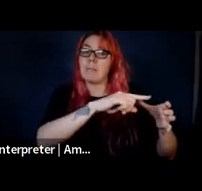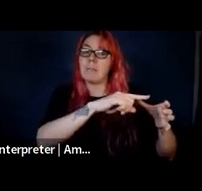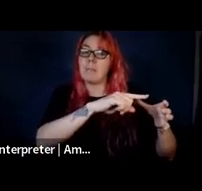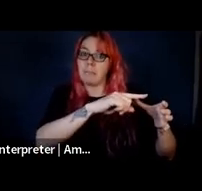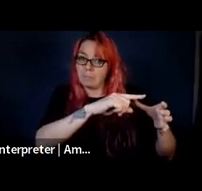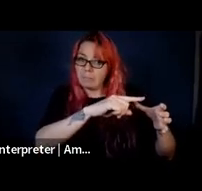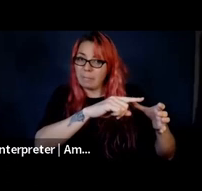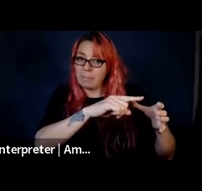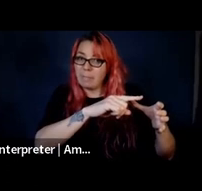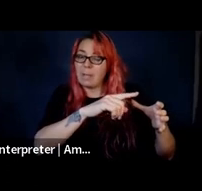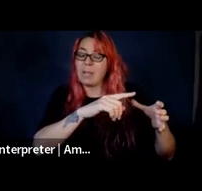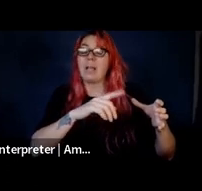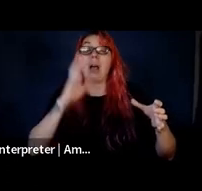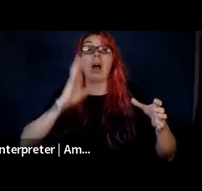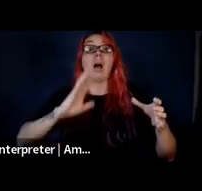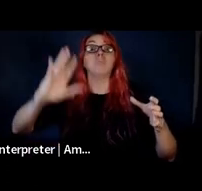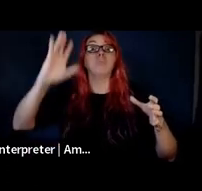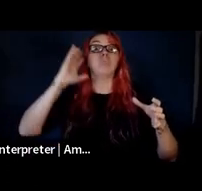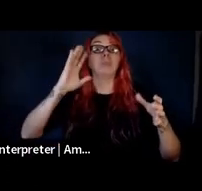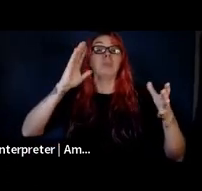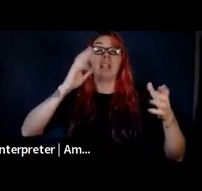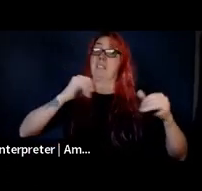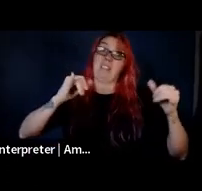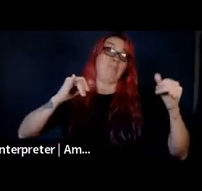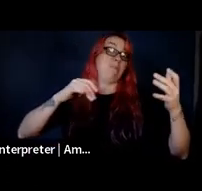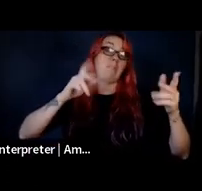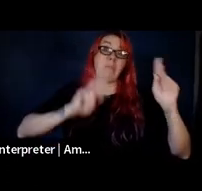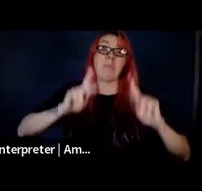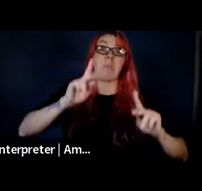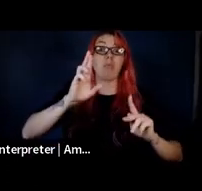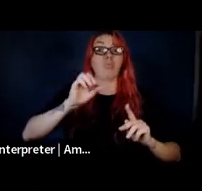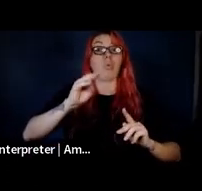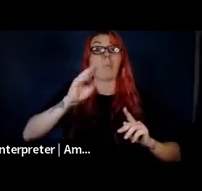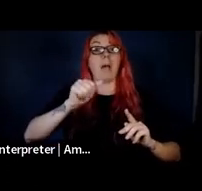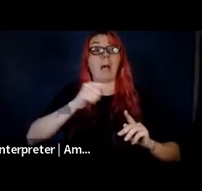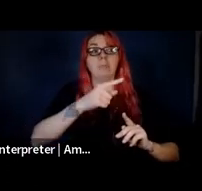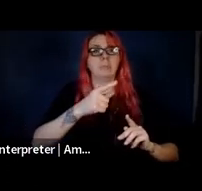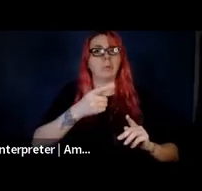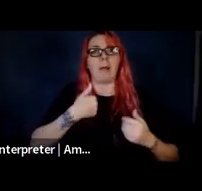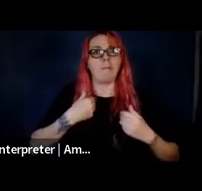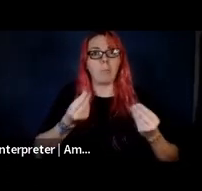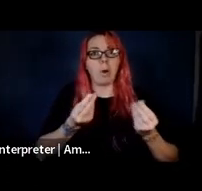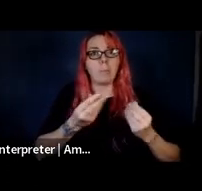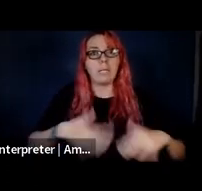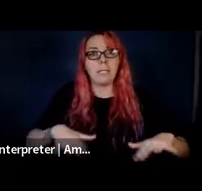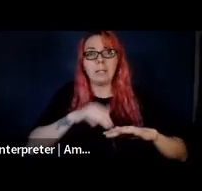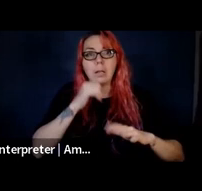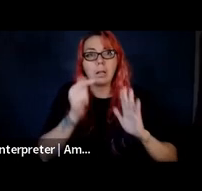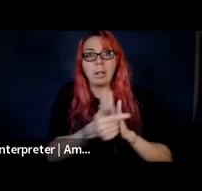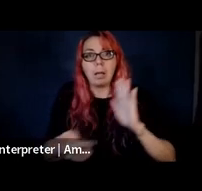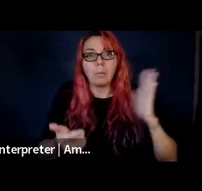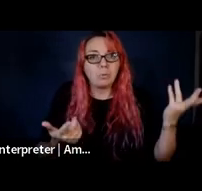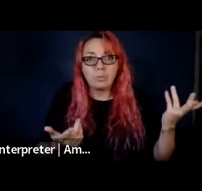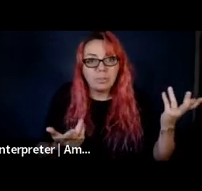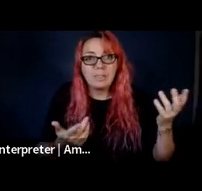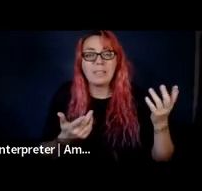allowed to own property or to get certain kinds of jobs, which meant they had to resort to certain ways of surviving that has